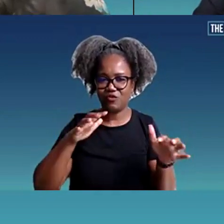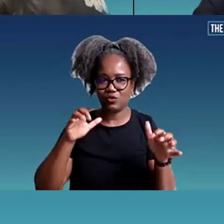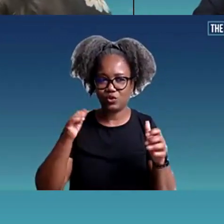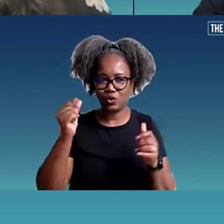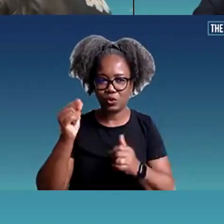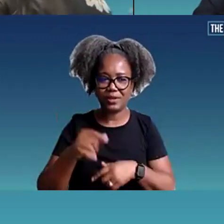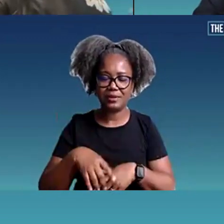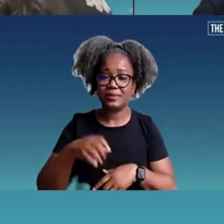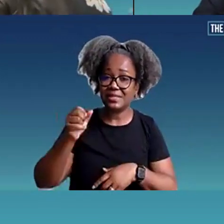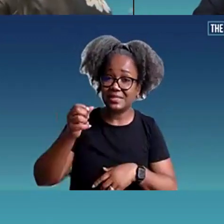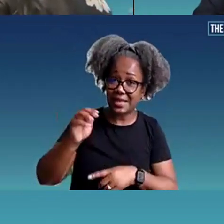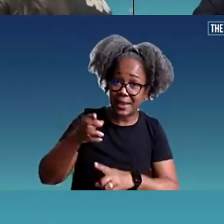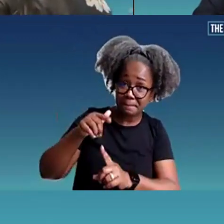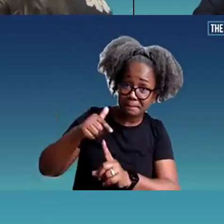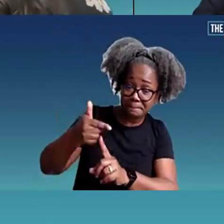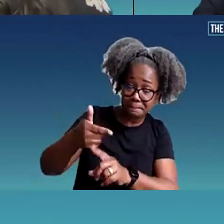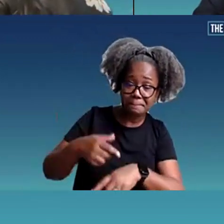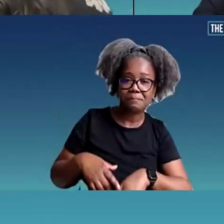Well,